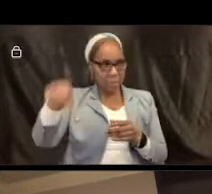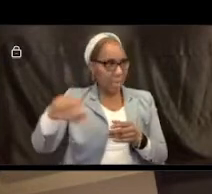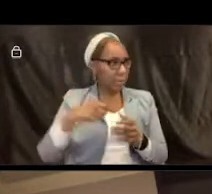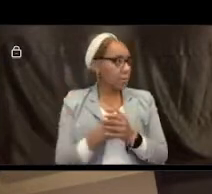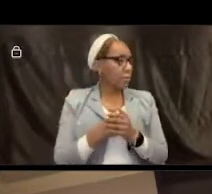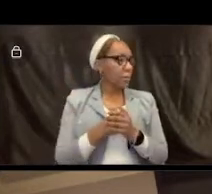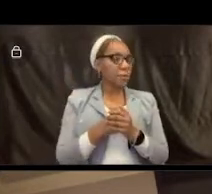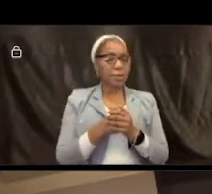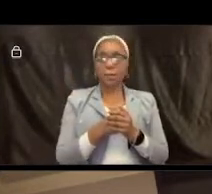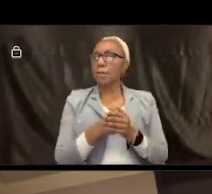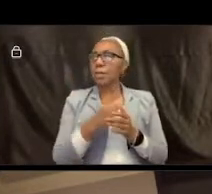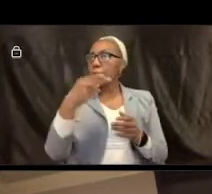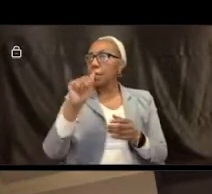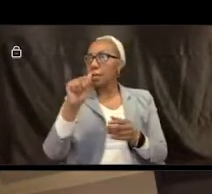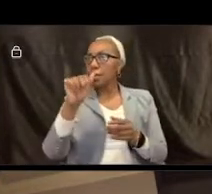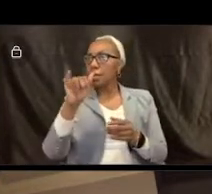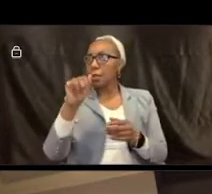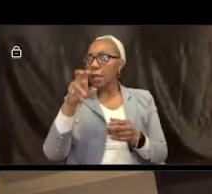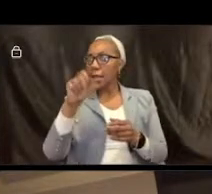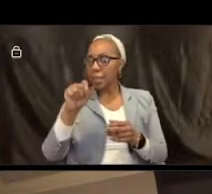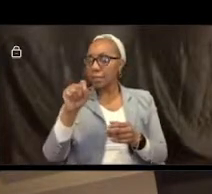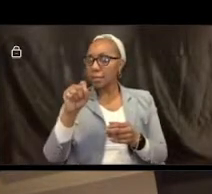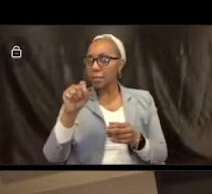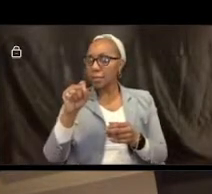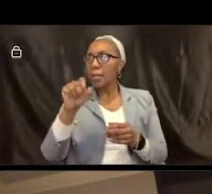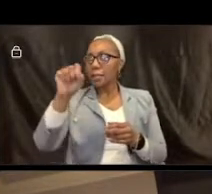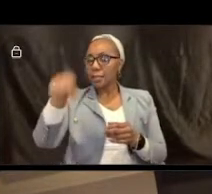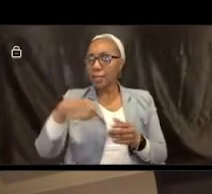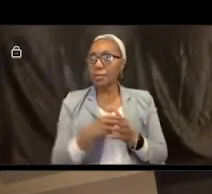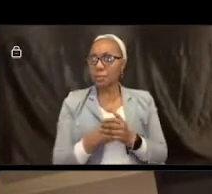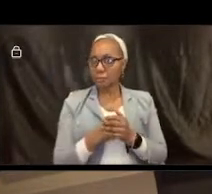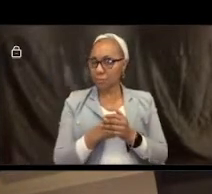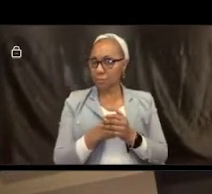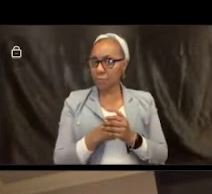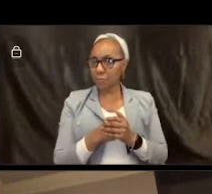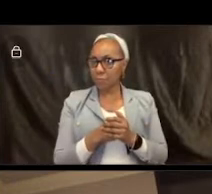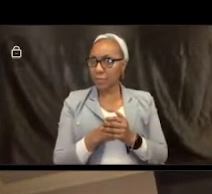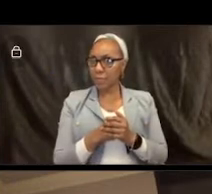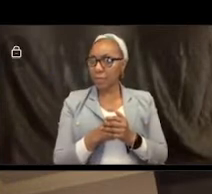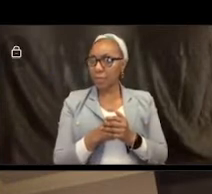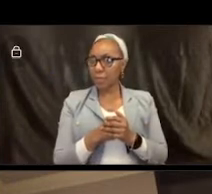Yes. Haynes, Yes.